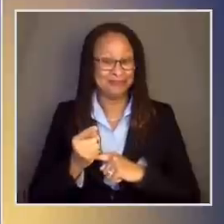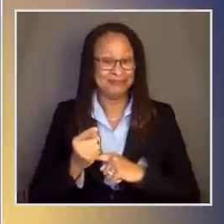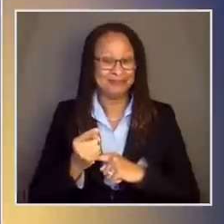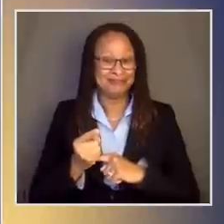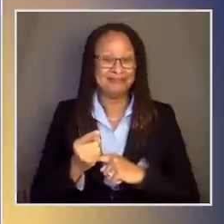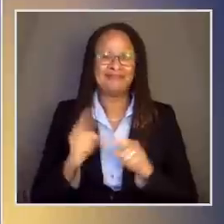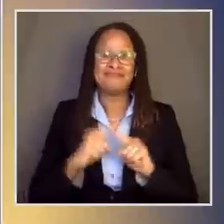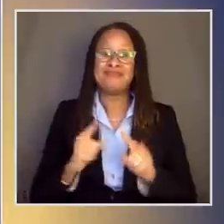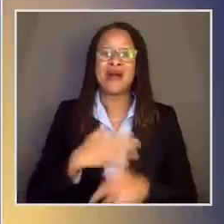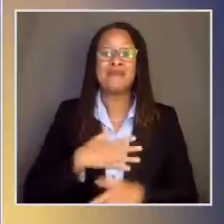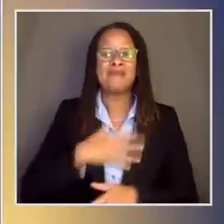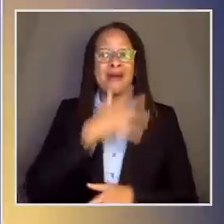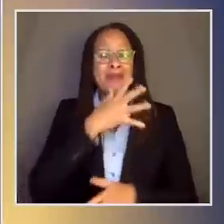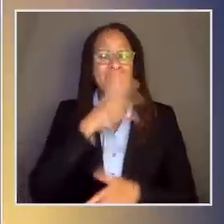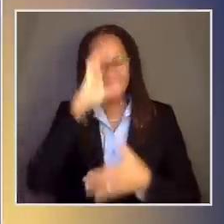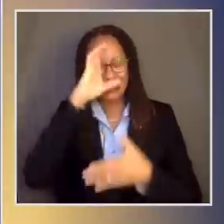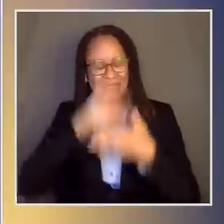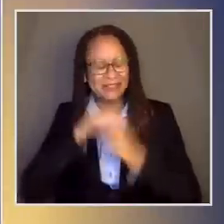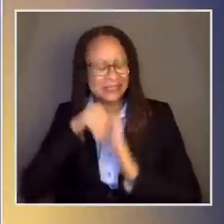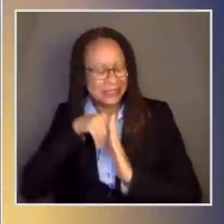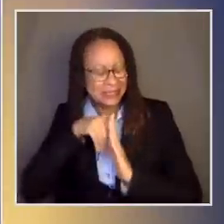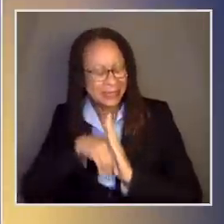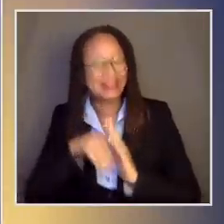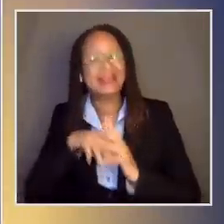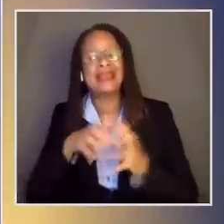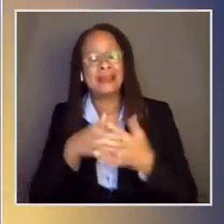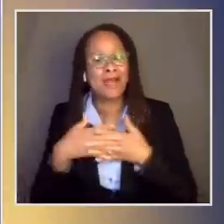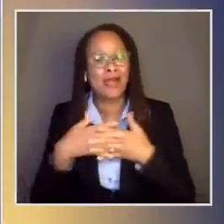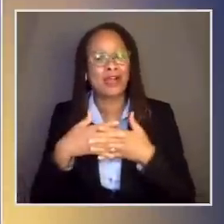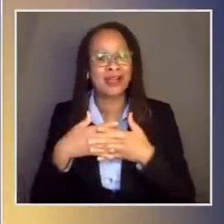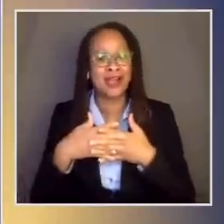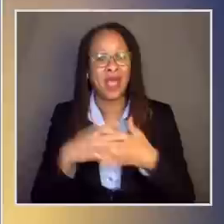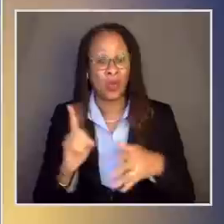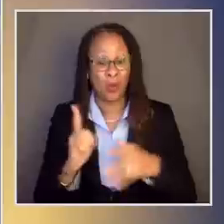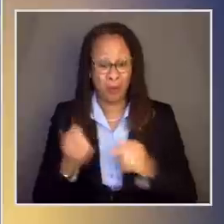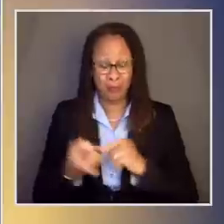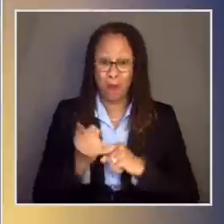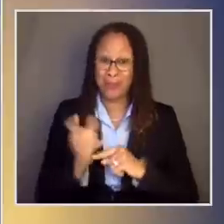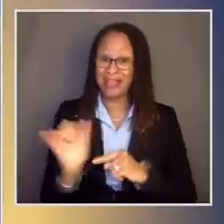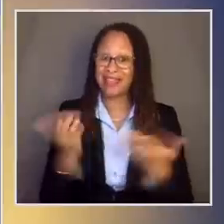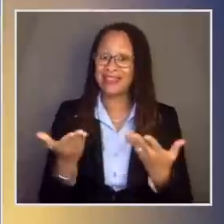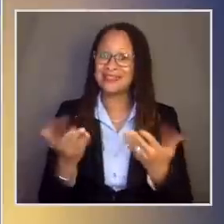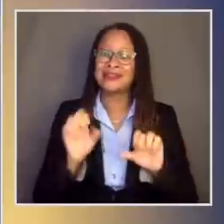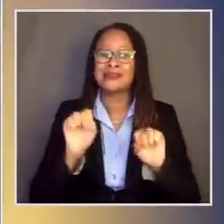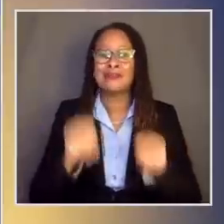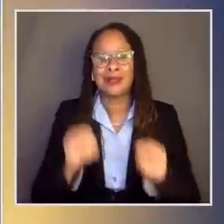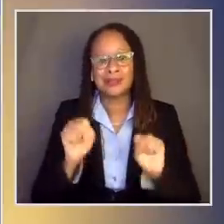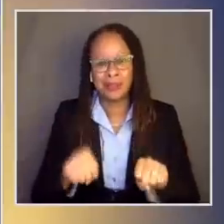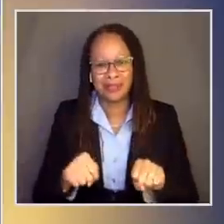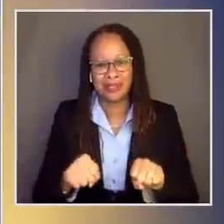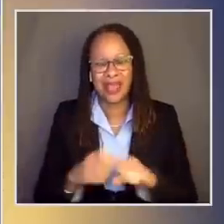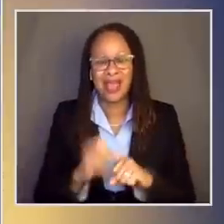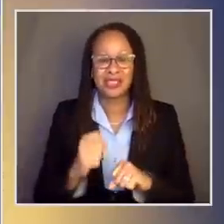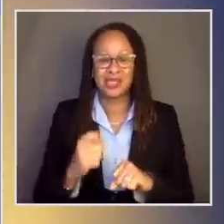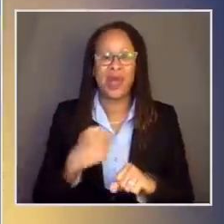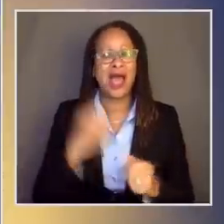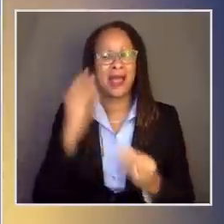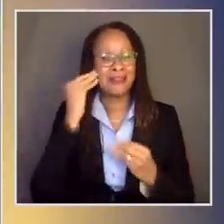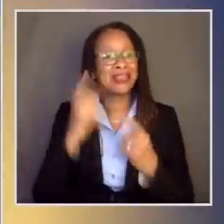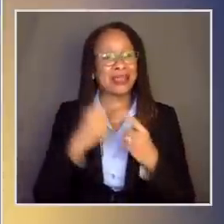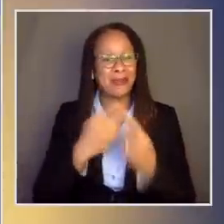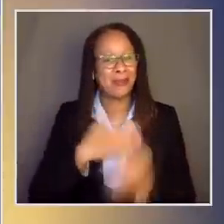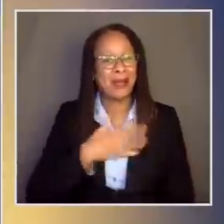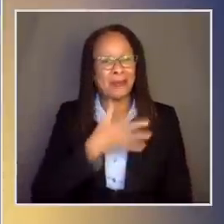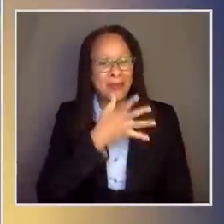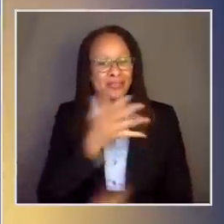believed so deeply and in America, where a moment like this is possible. And so I am thinking about her